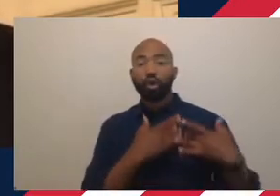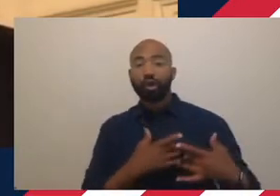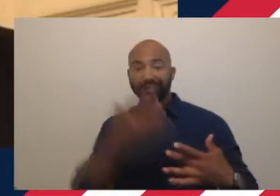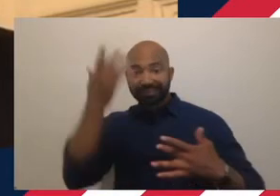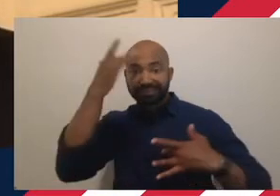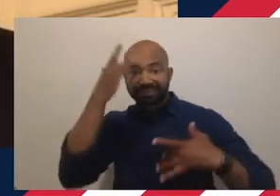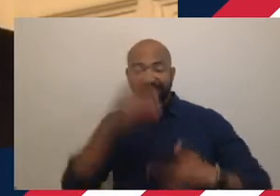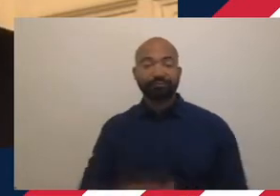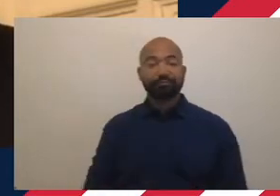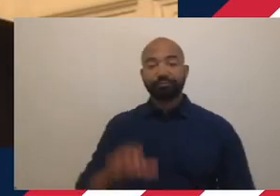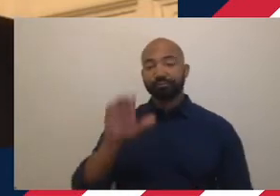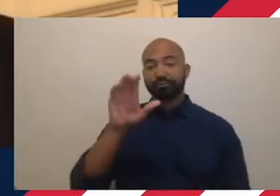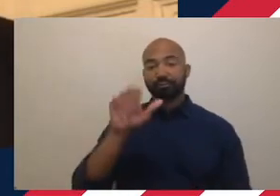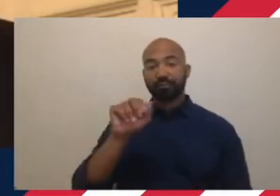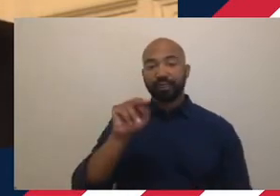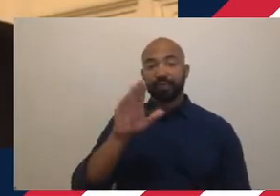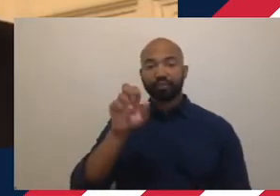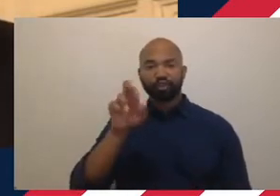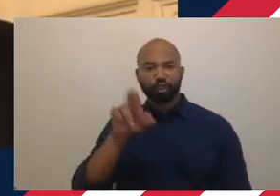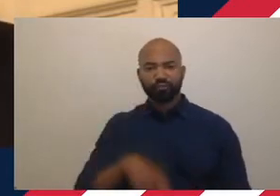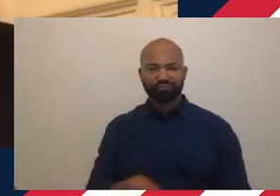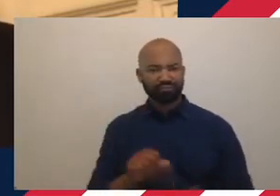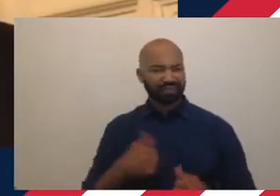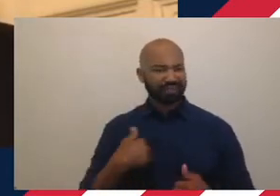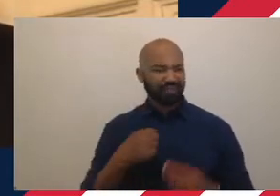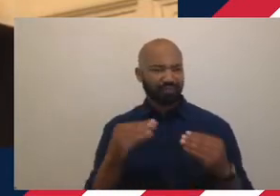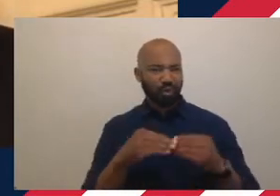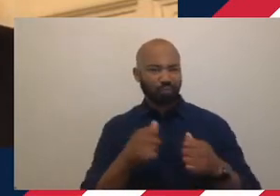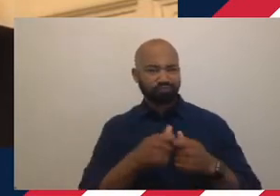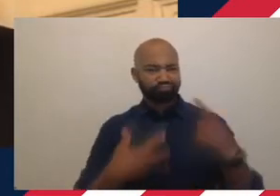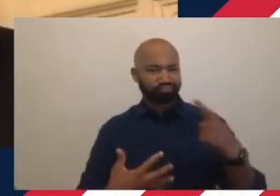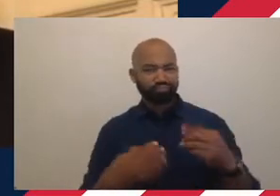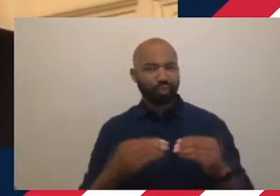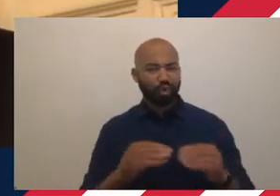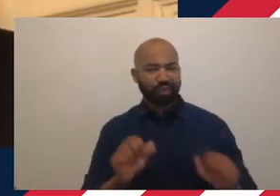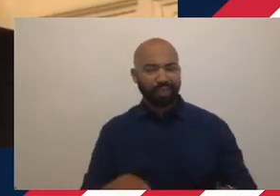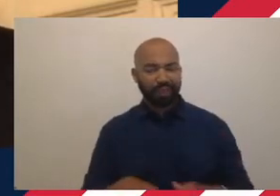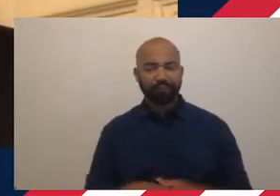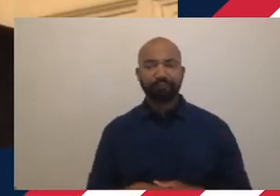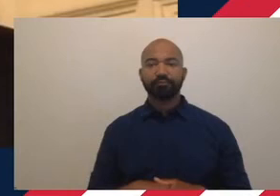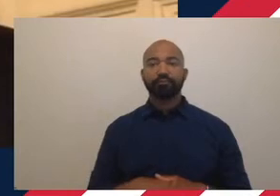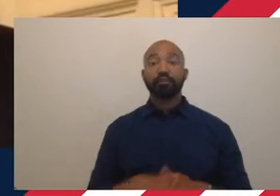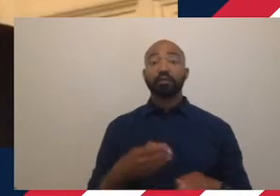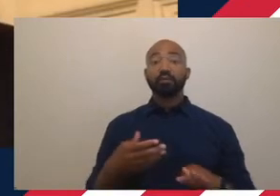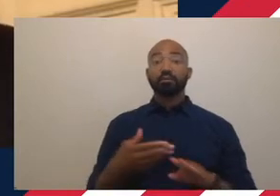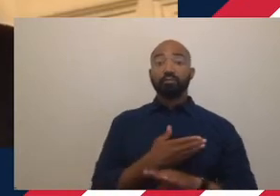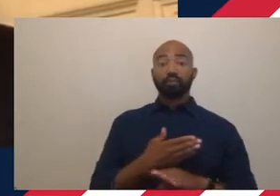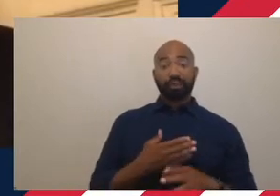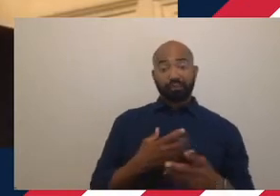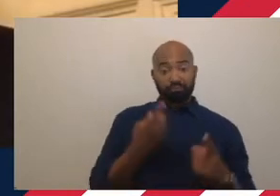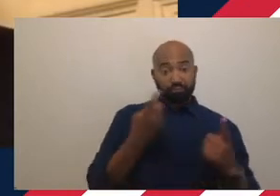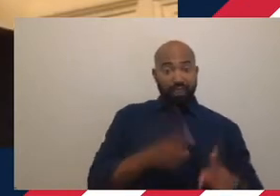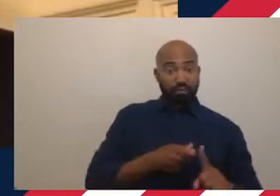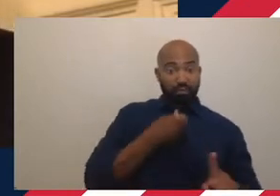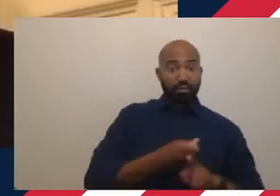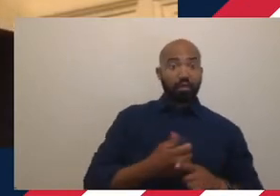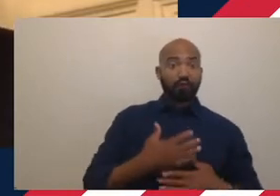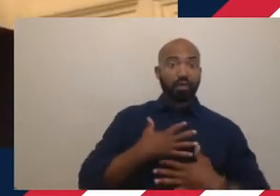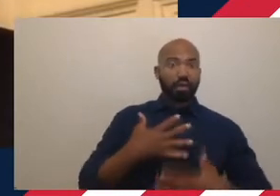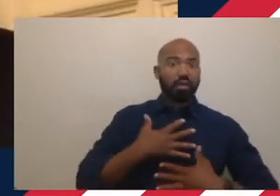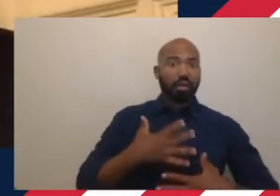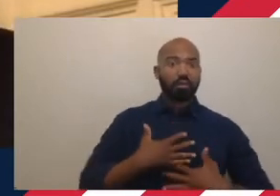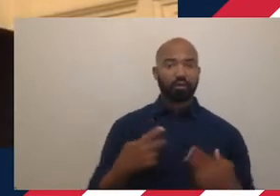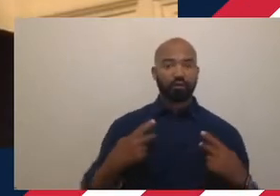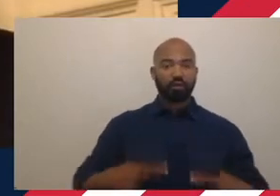little bit more in depth, but I'll save that later. Pre-existence of pneumonia and asthma is number 2. Number 3